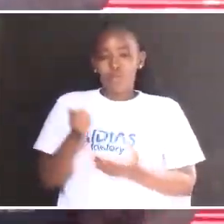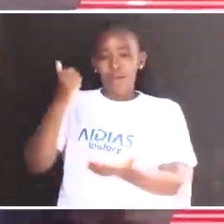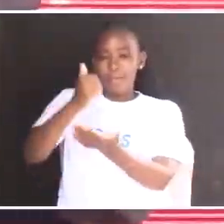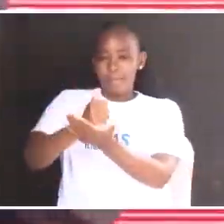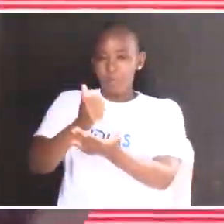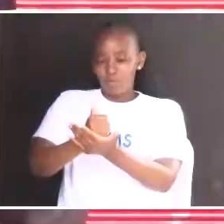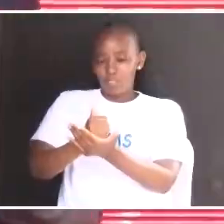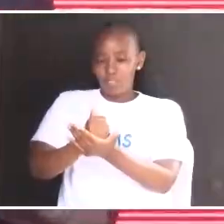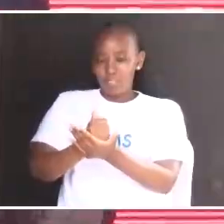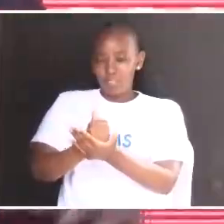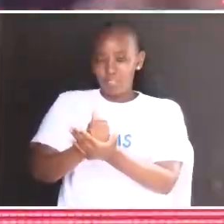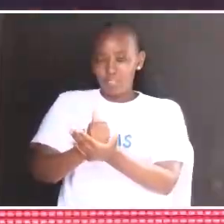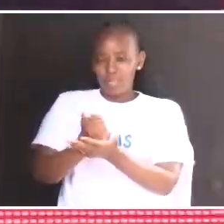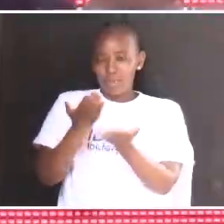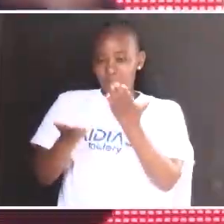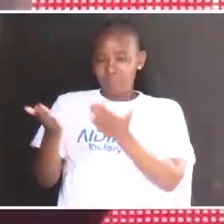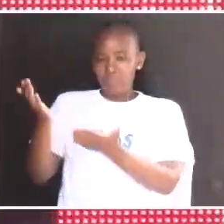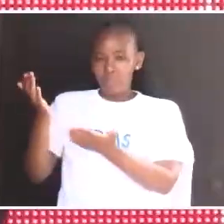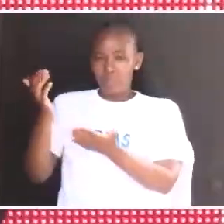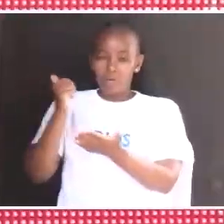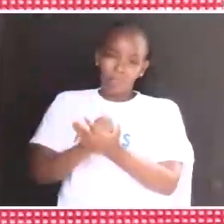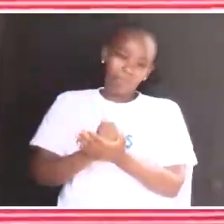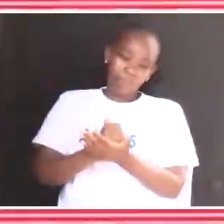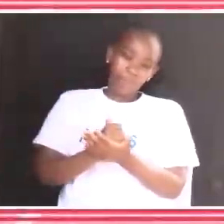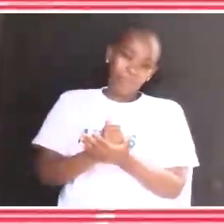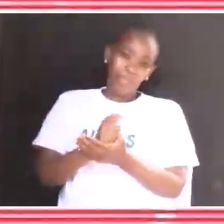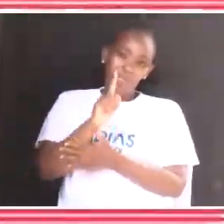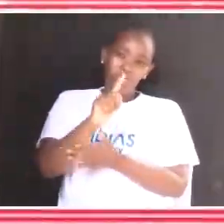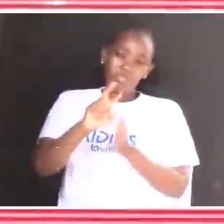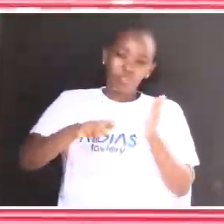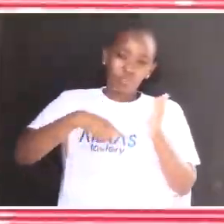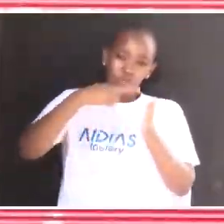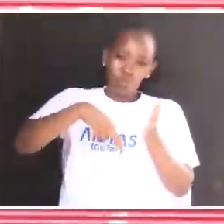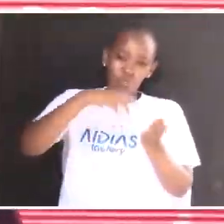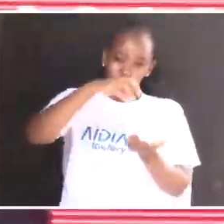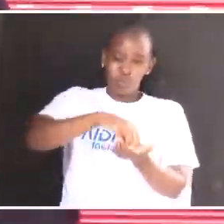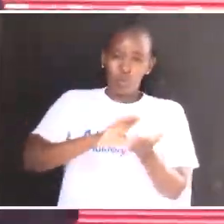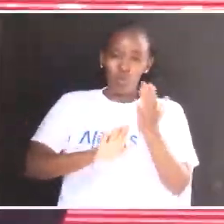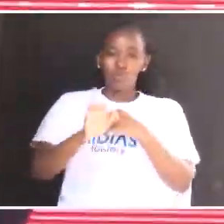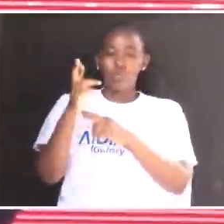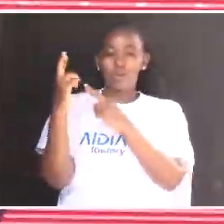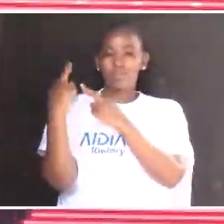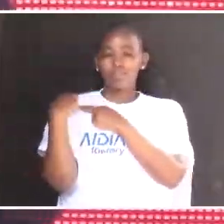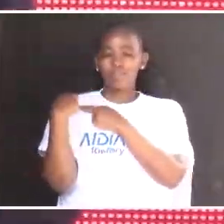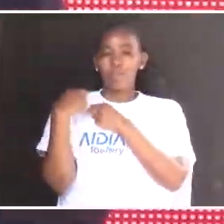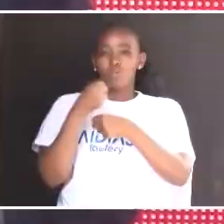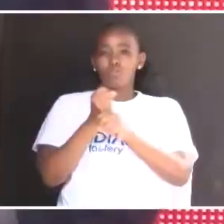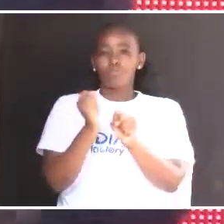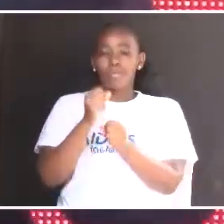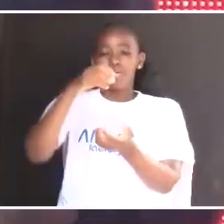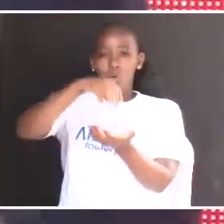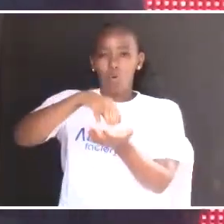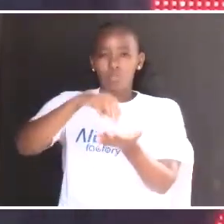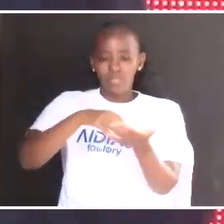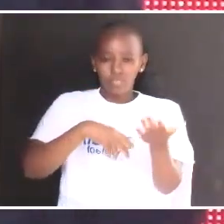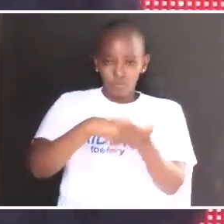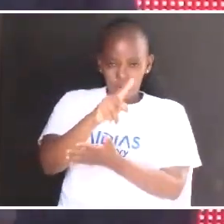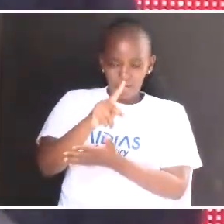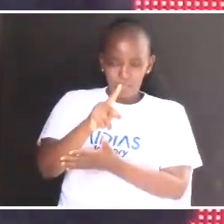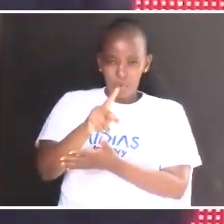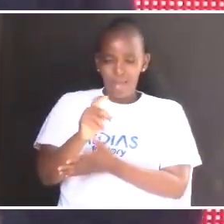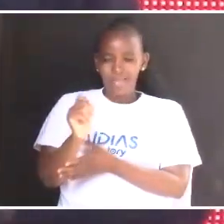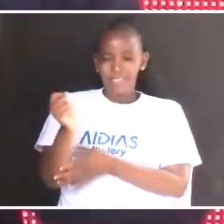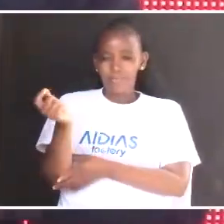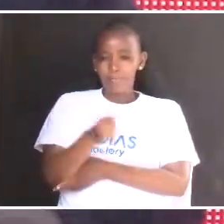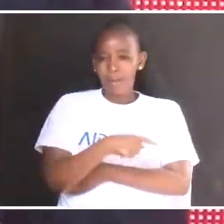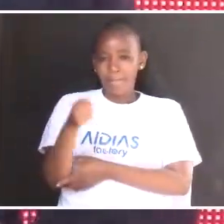studio, ama umeandikwa kazi place kama hii. Kazi yako ni ku create content. Unalipwa every